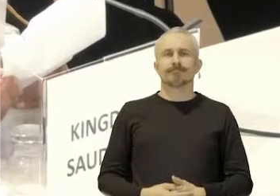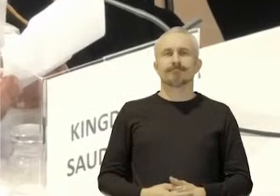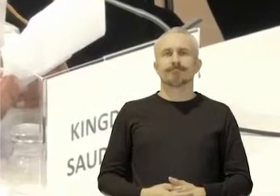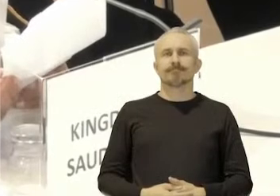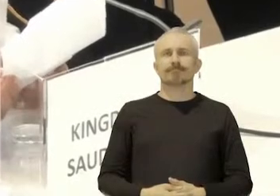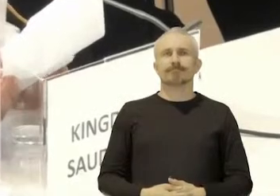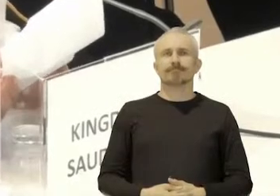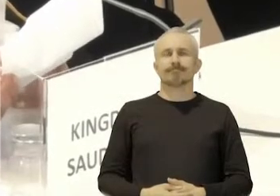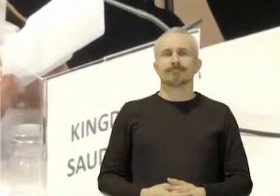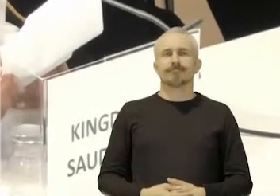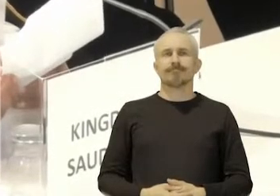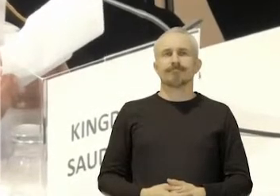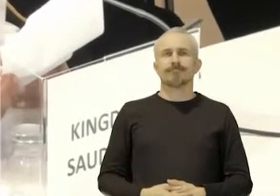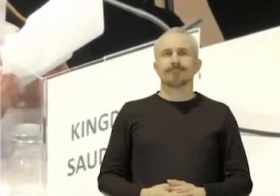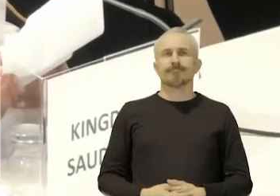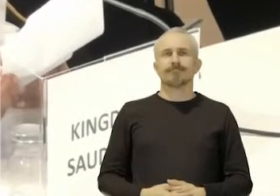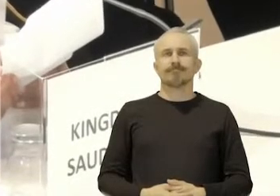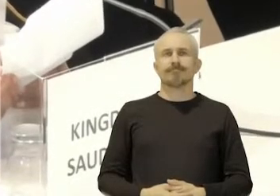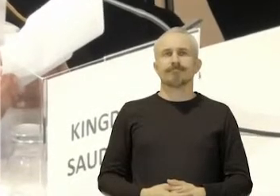practices.